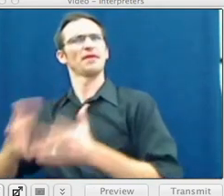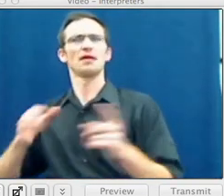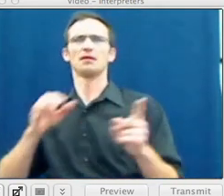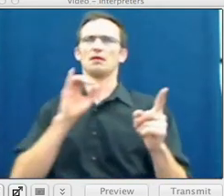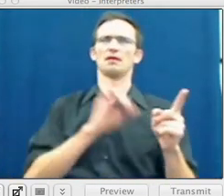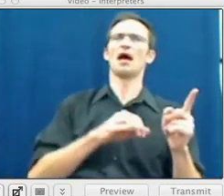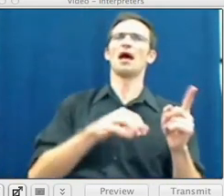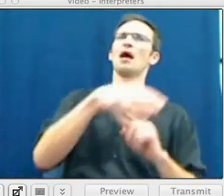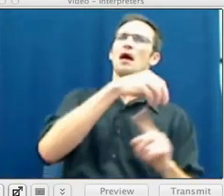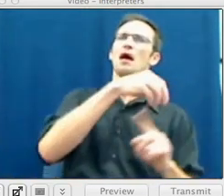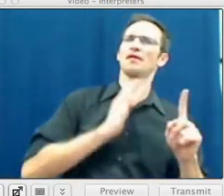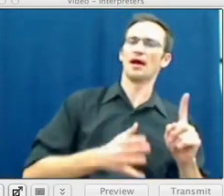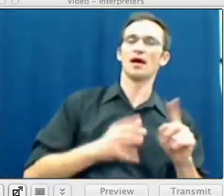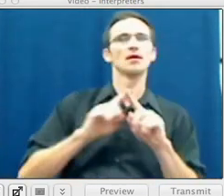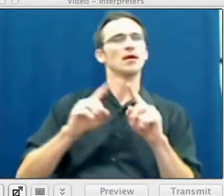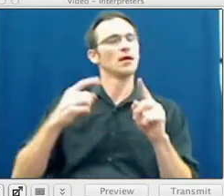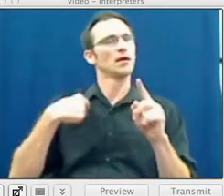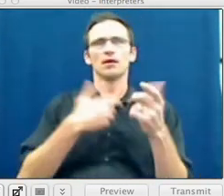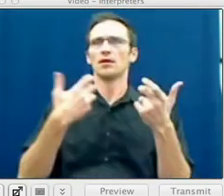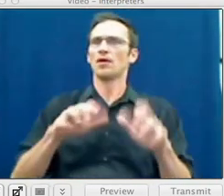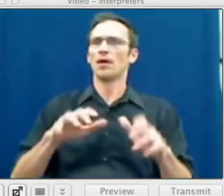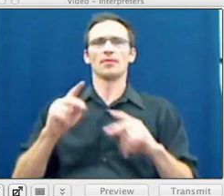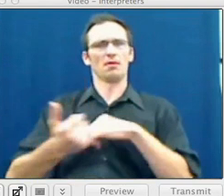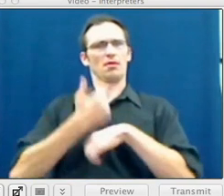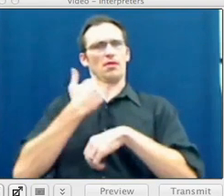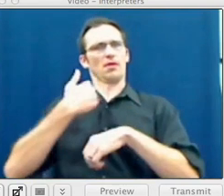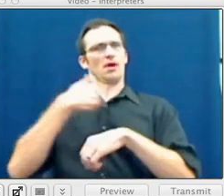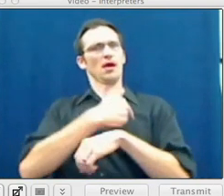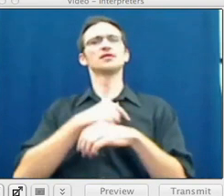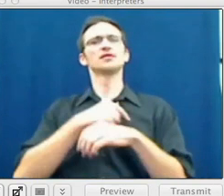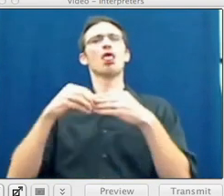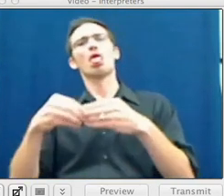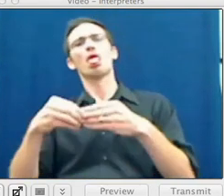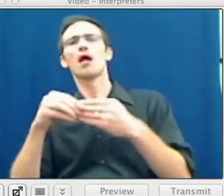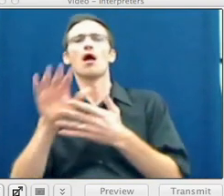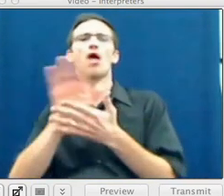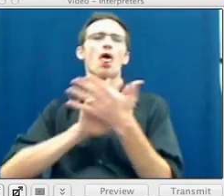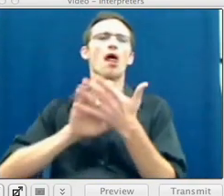be accused of that in an ethical way. We want to make sure we